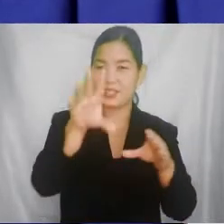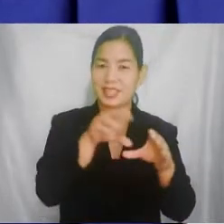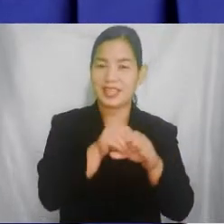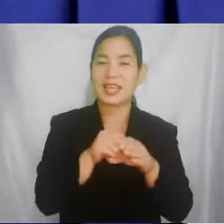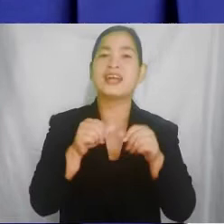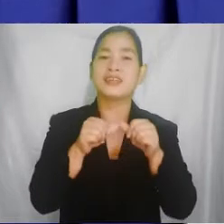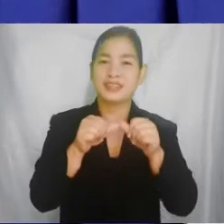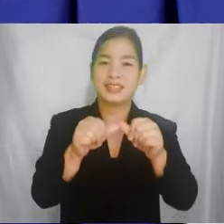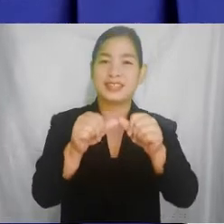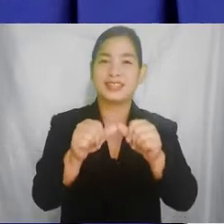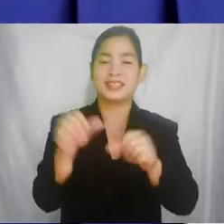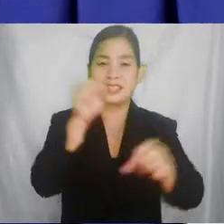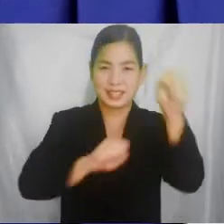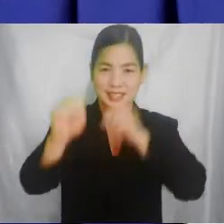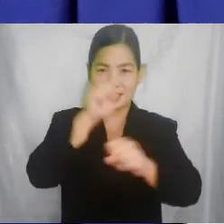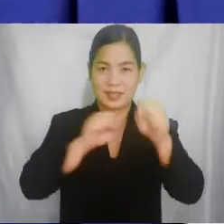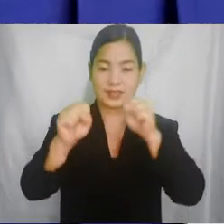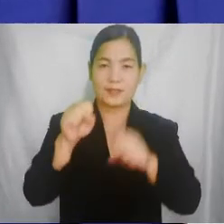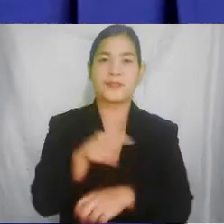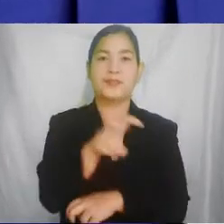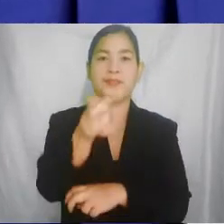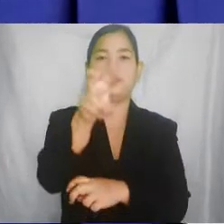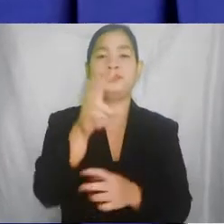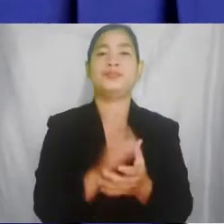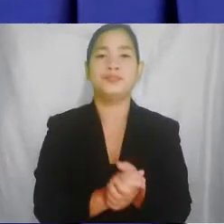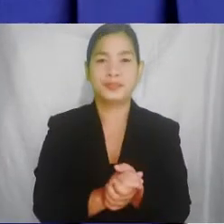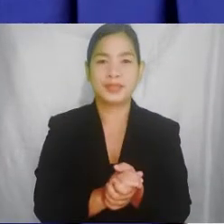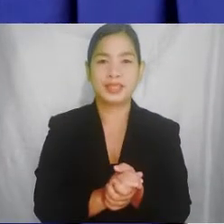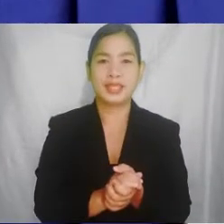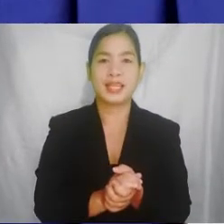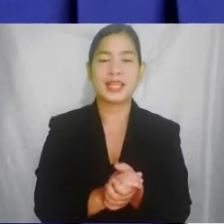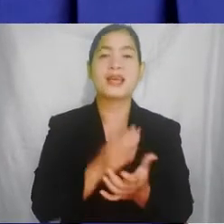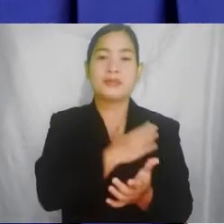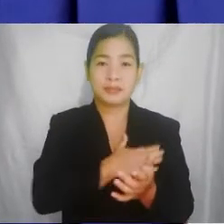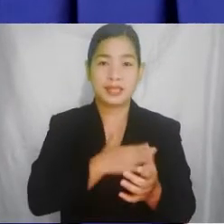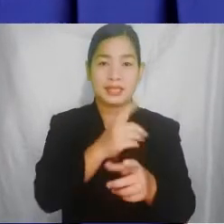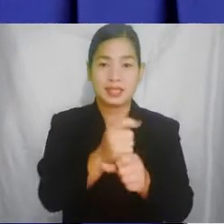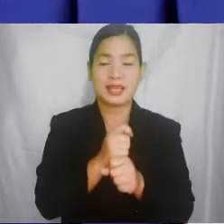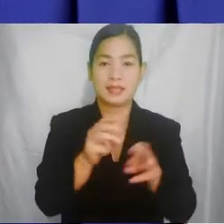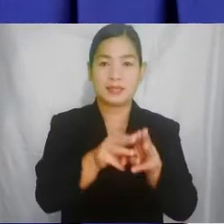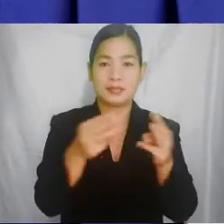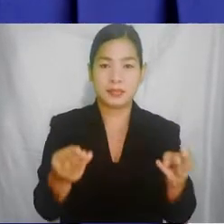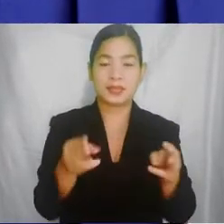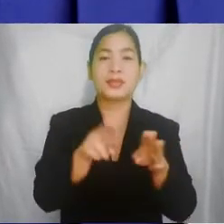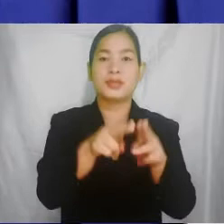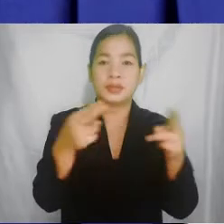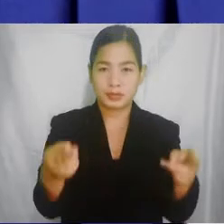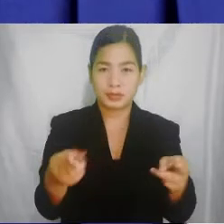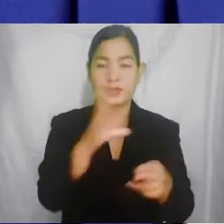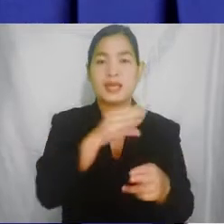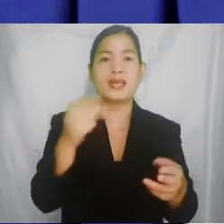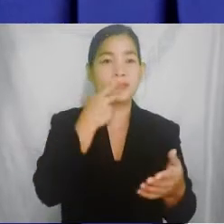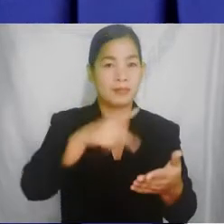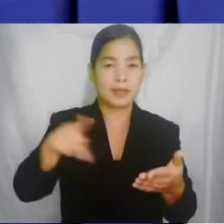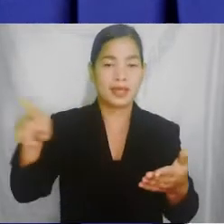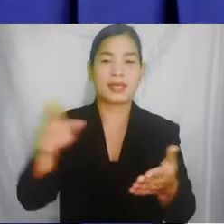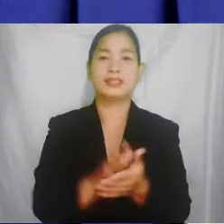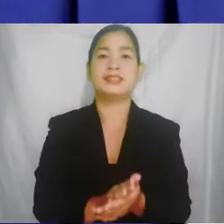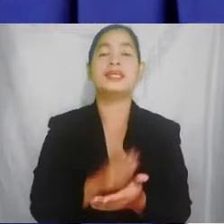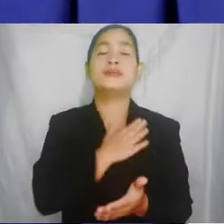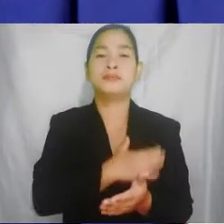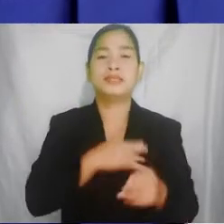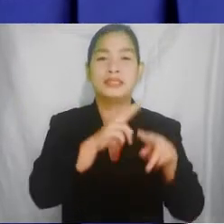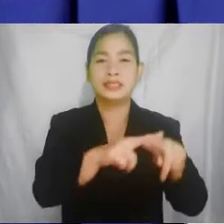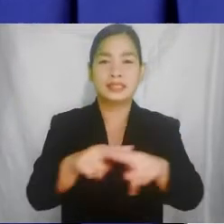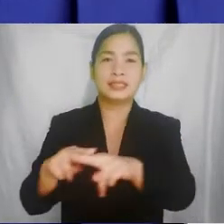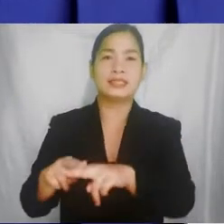our #scientific adventure. So get your modules, notebooks, and pen, and be comfortably seated in